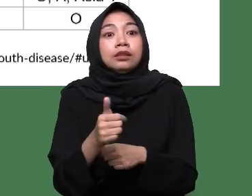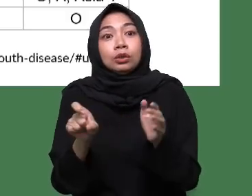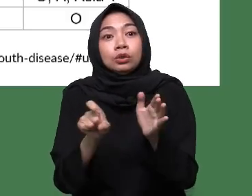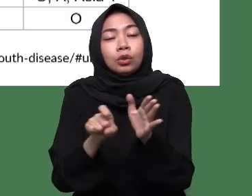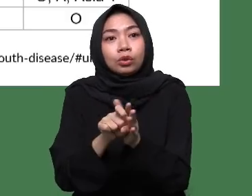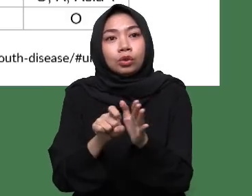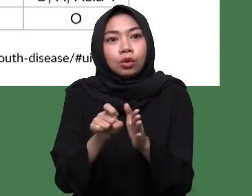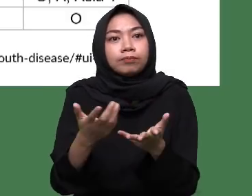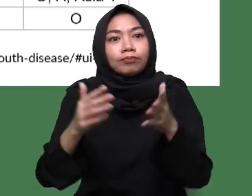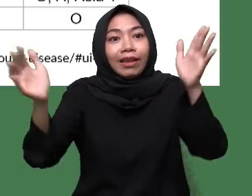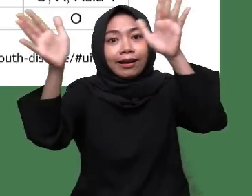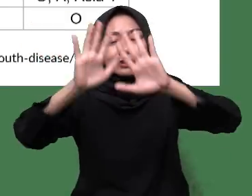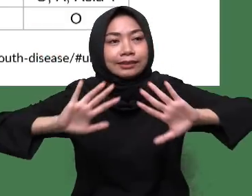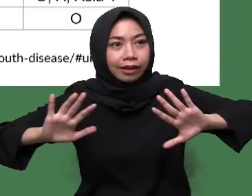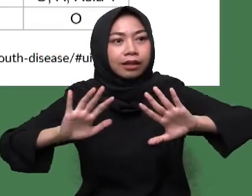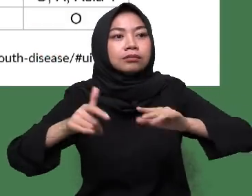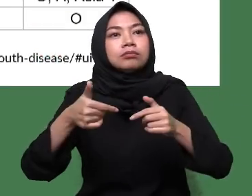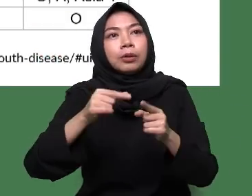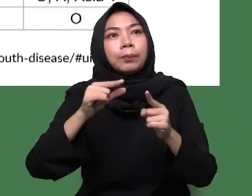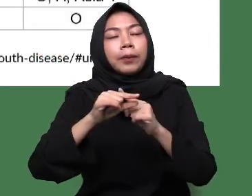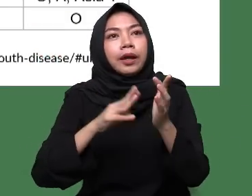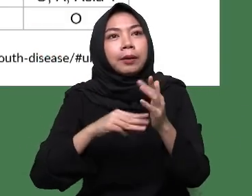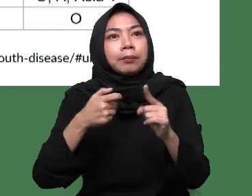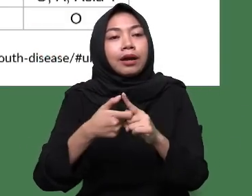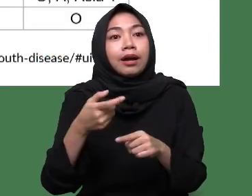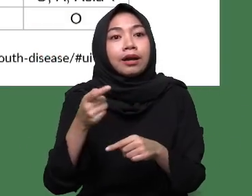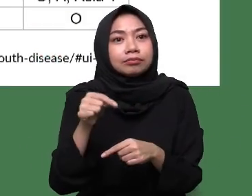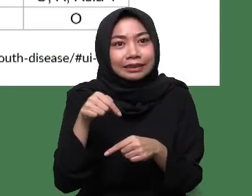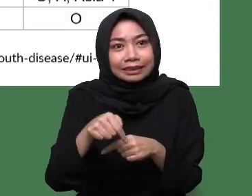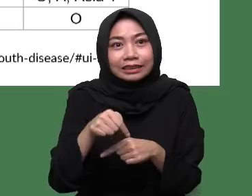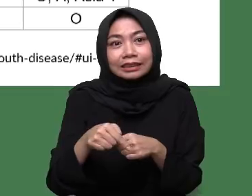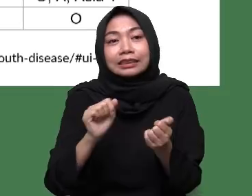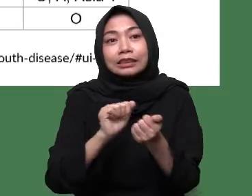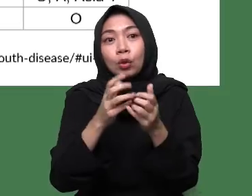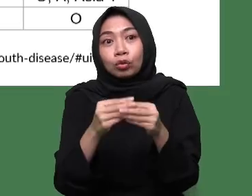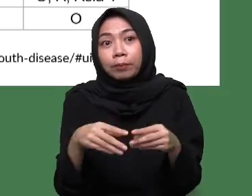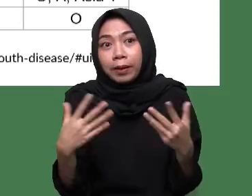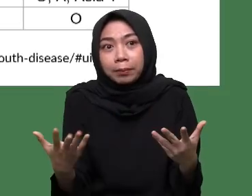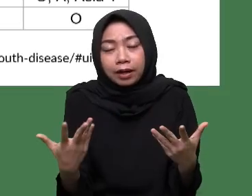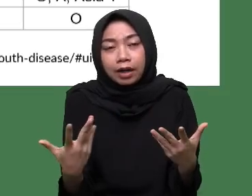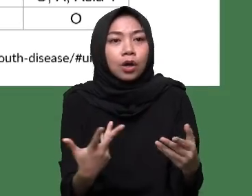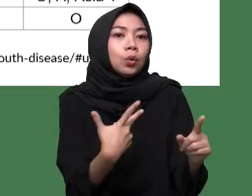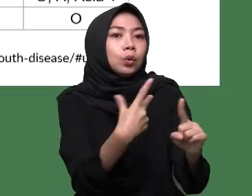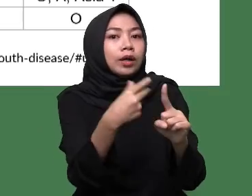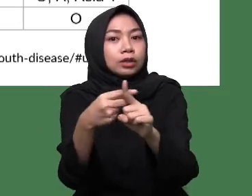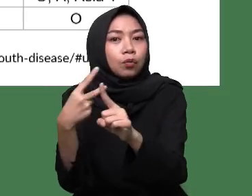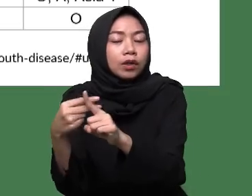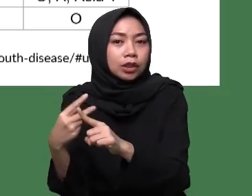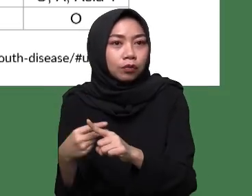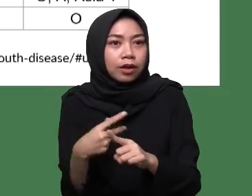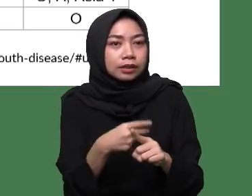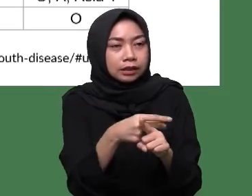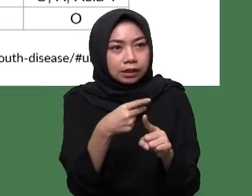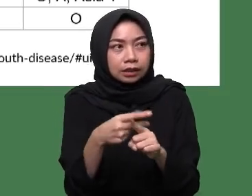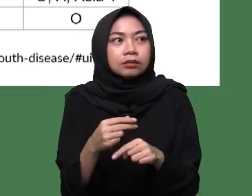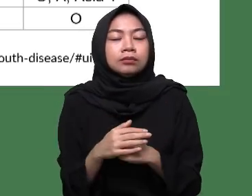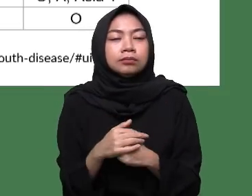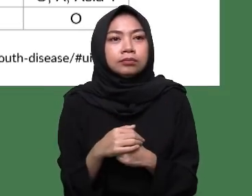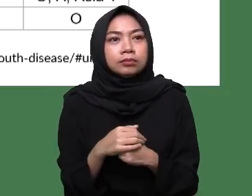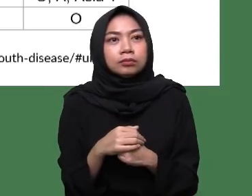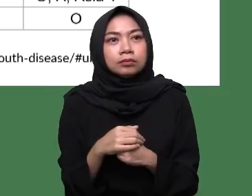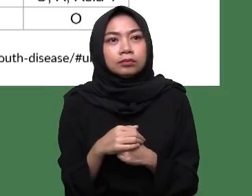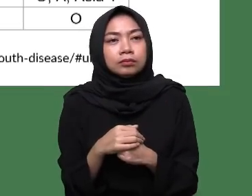the control of FMD has largely relied on vaccination. As stamping out is generally impractical